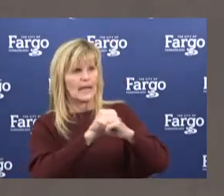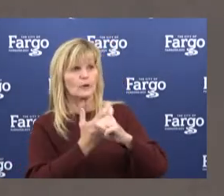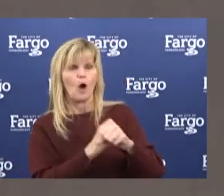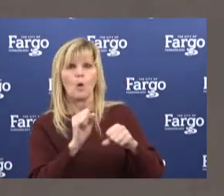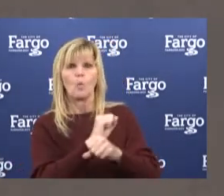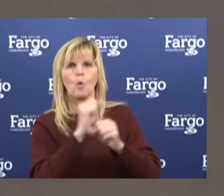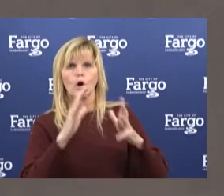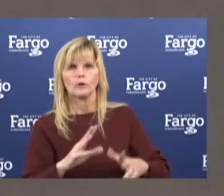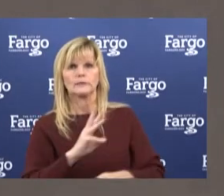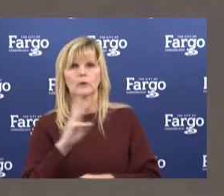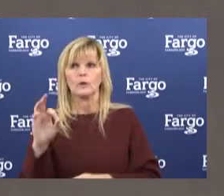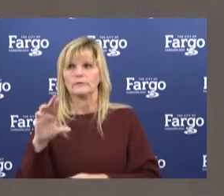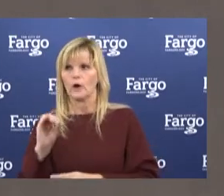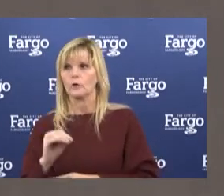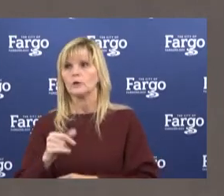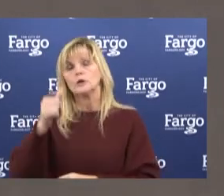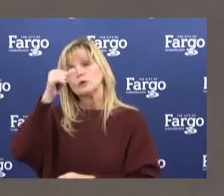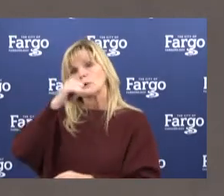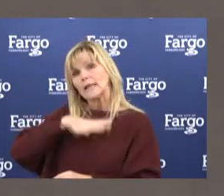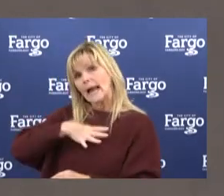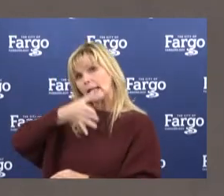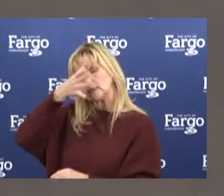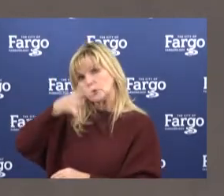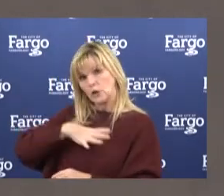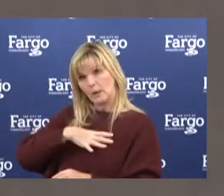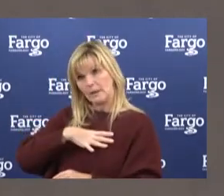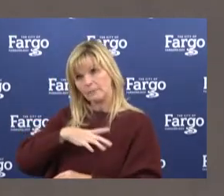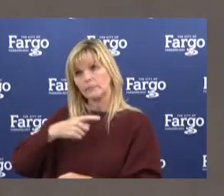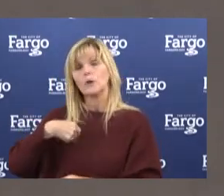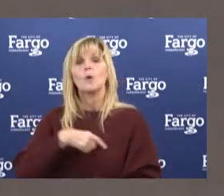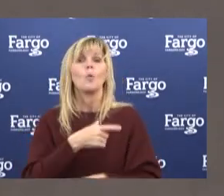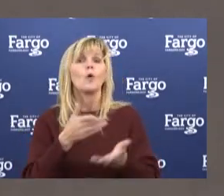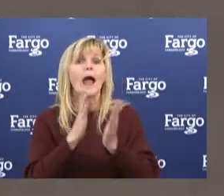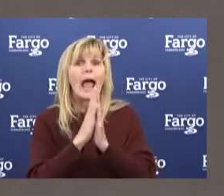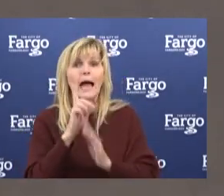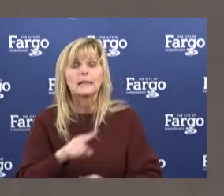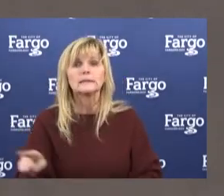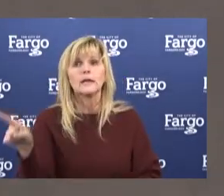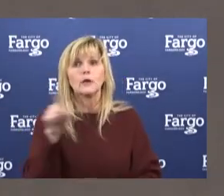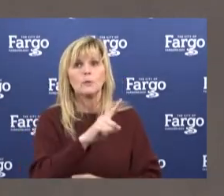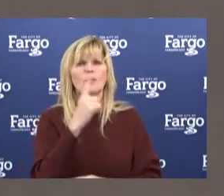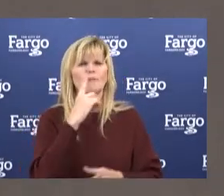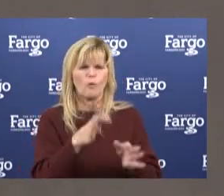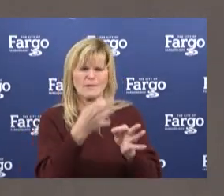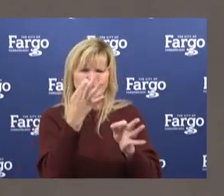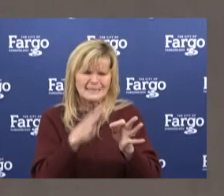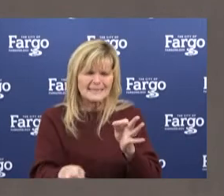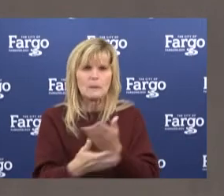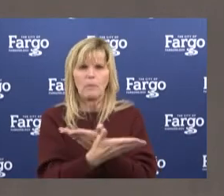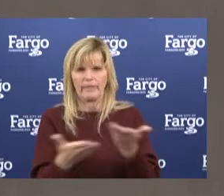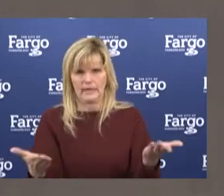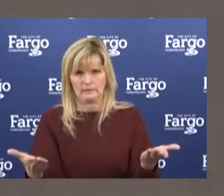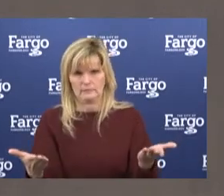Fargo. So ladies and gentlemen, we're asking you for some very simple things,